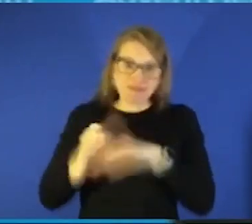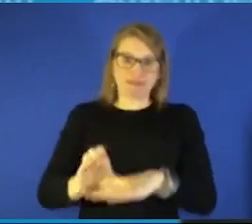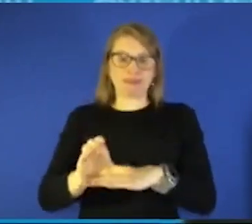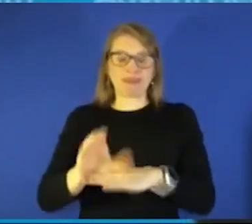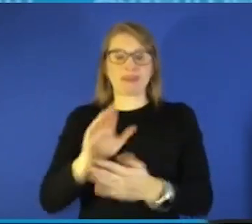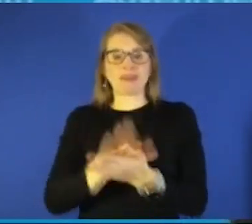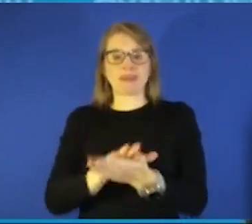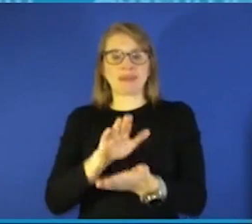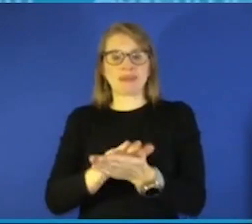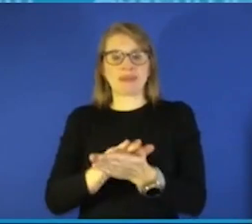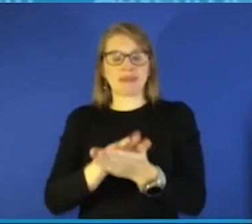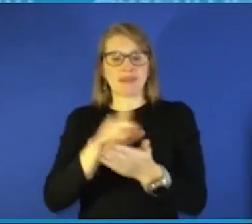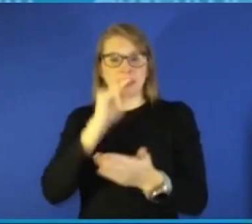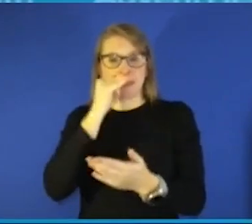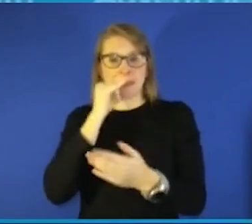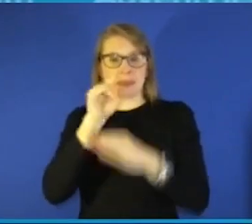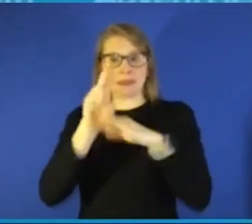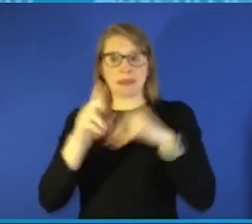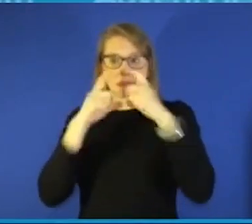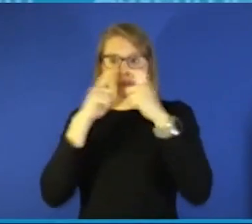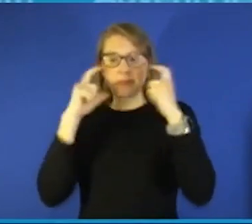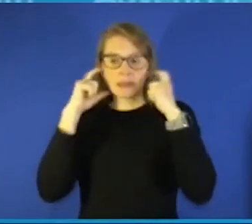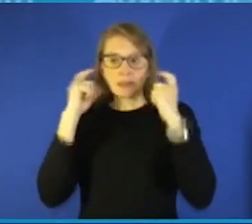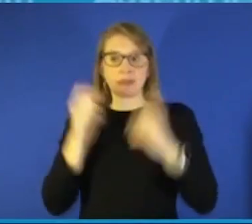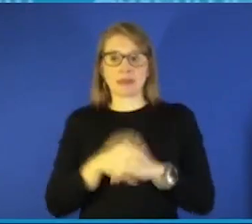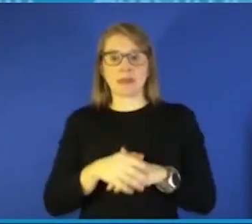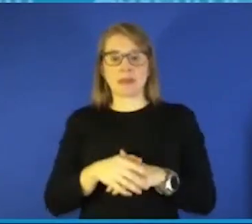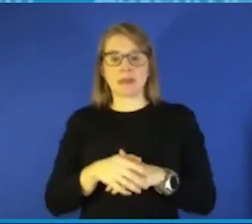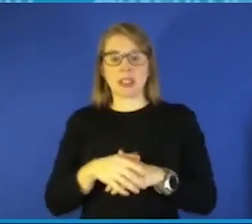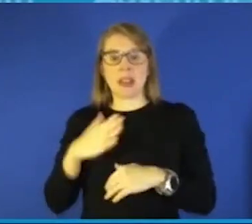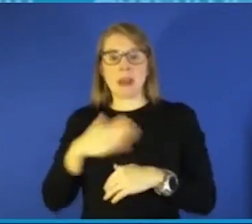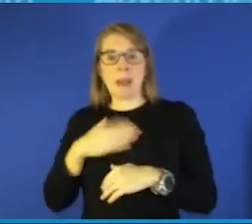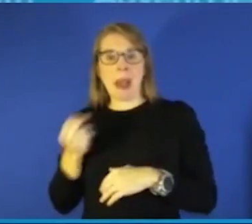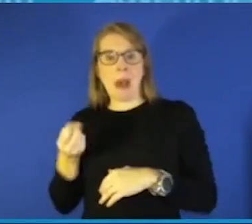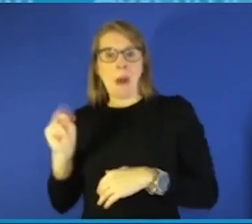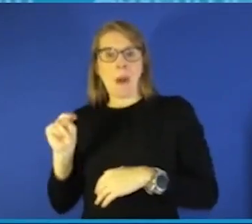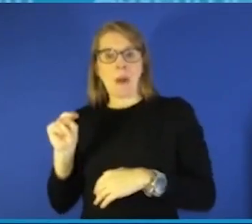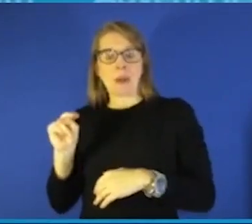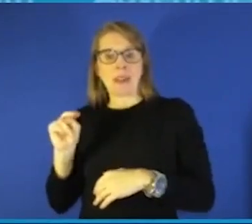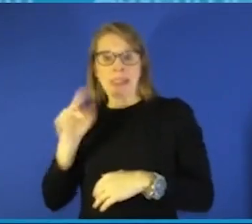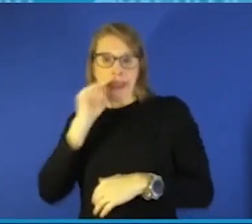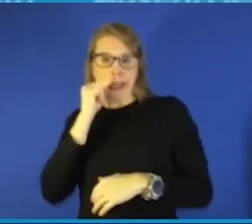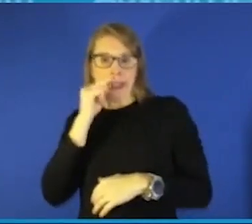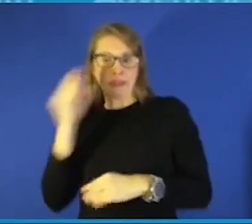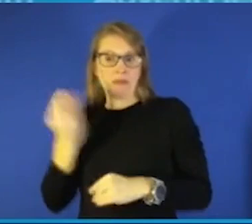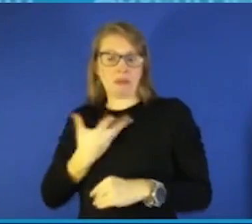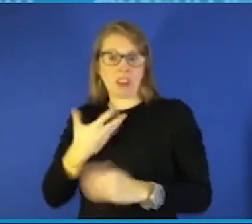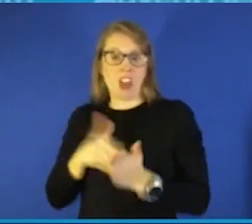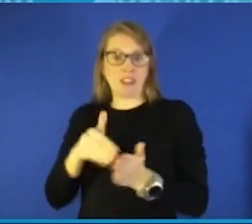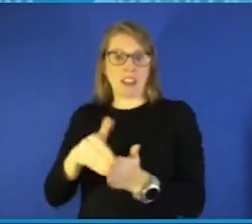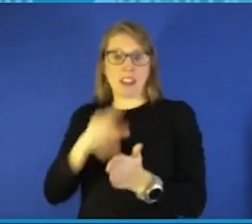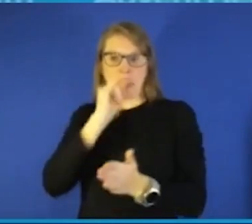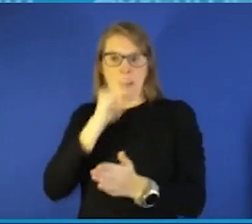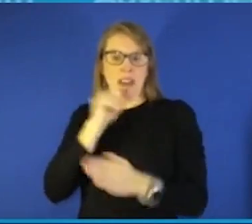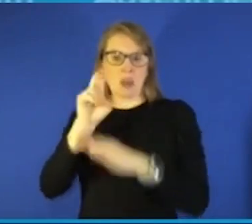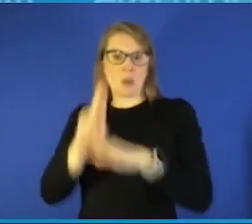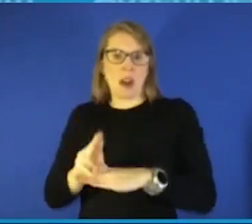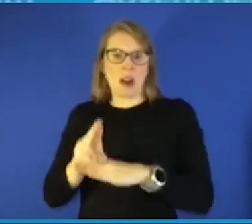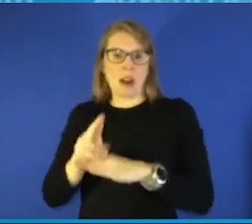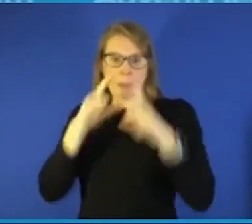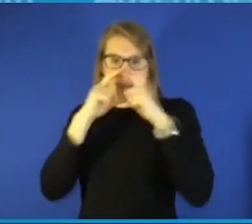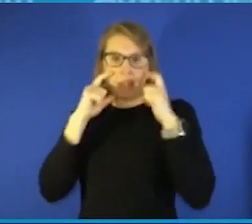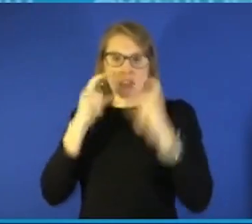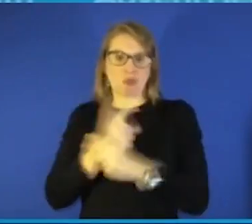schools. My spies on the inside, my own kids tell me that a lot of times kids were not even wearing their mask